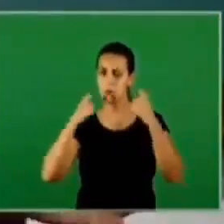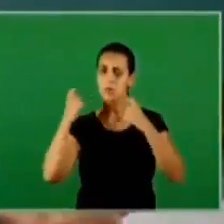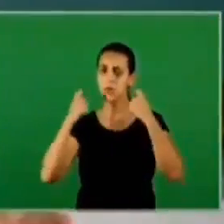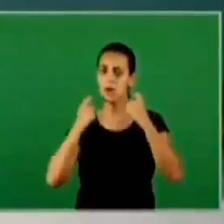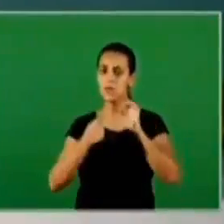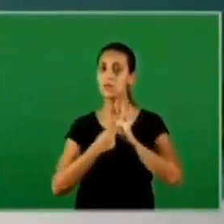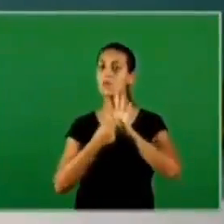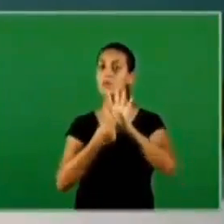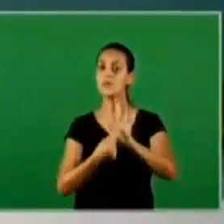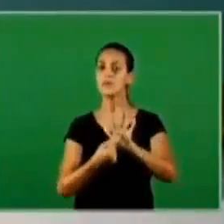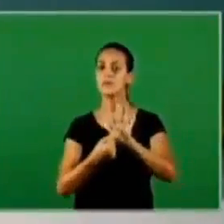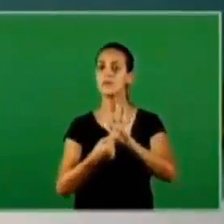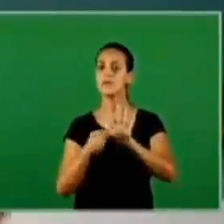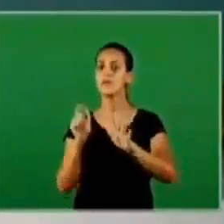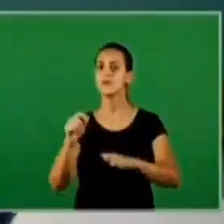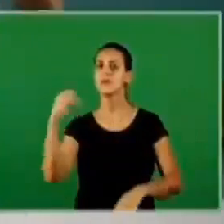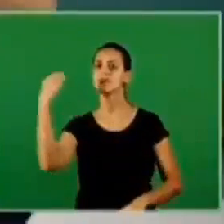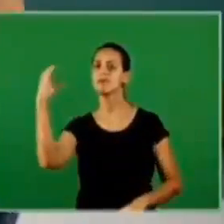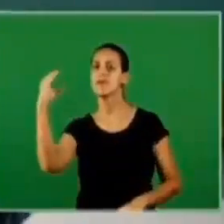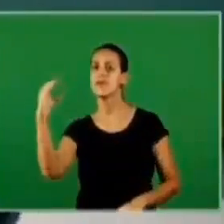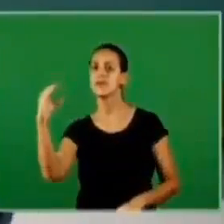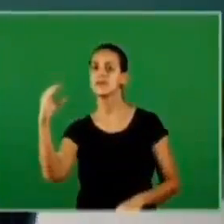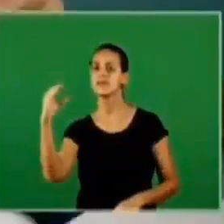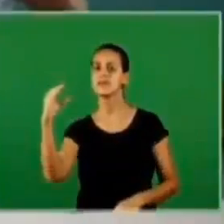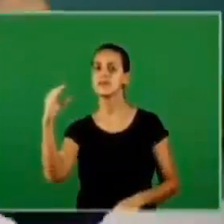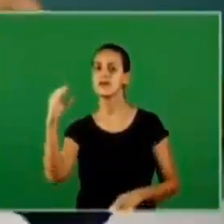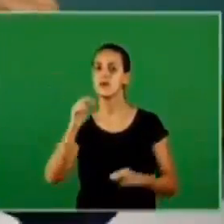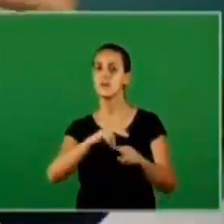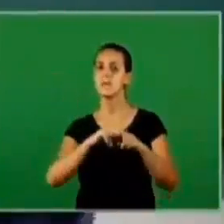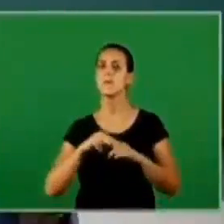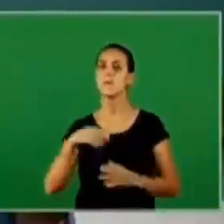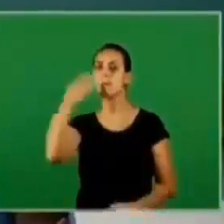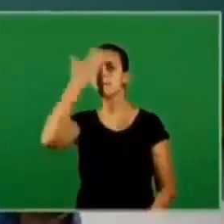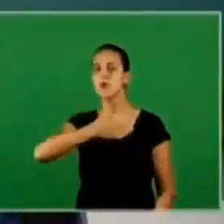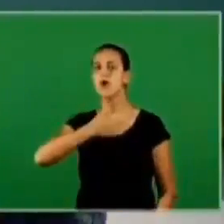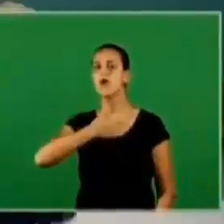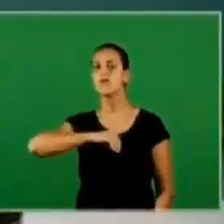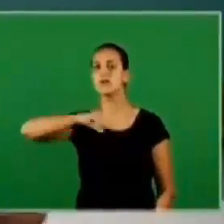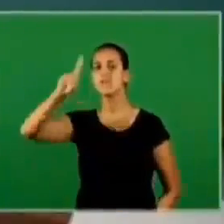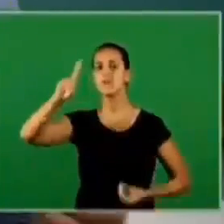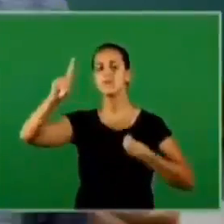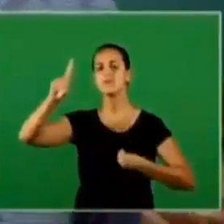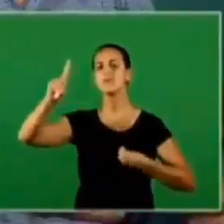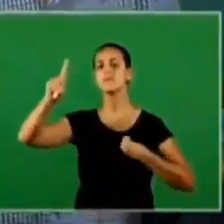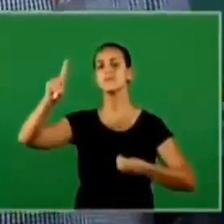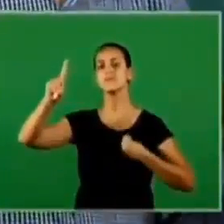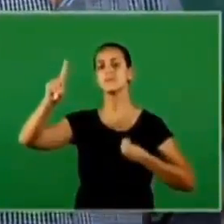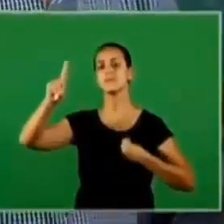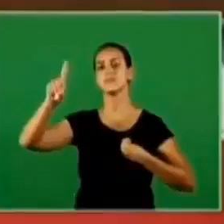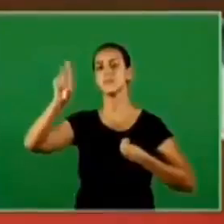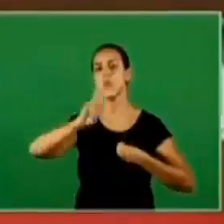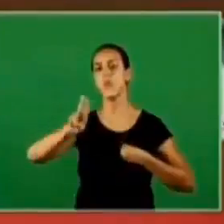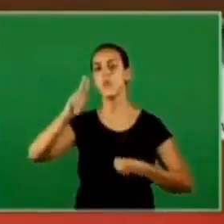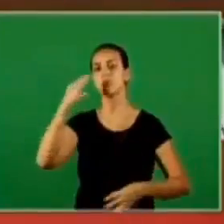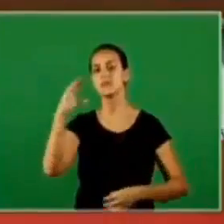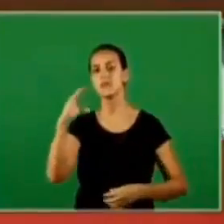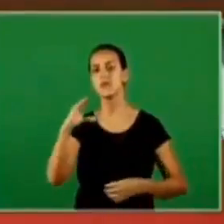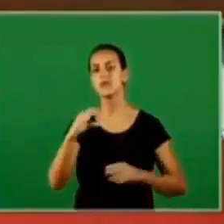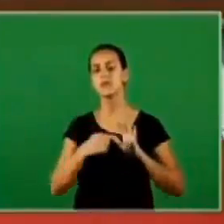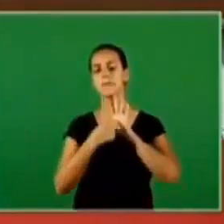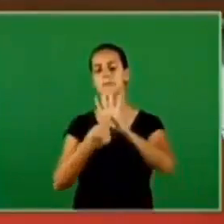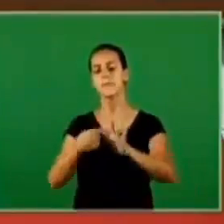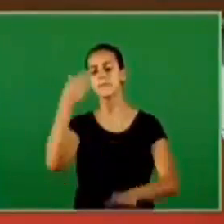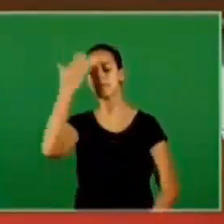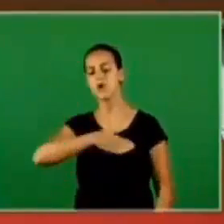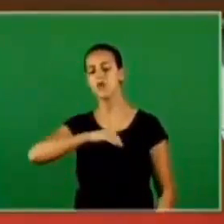this, is to show the science, they want to show through science that God exists. And then to